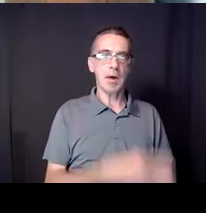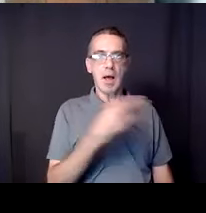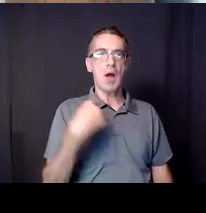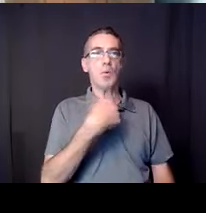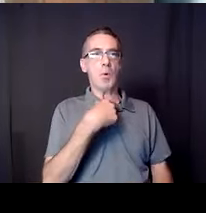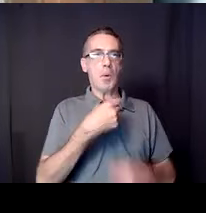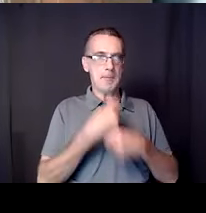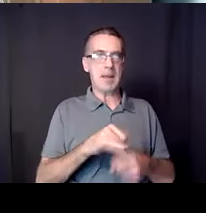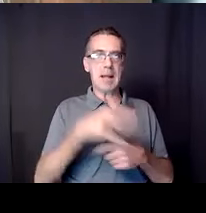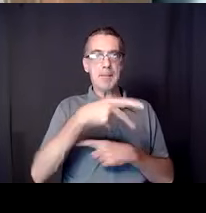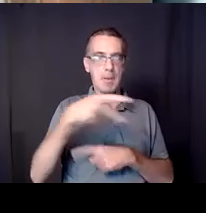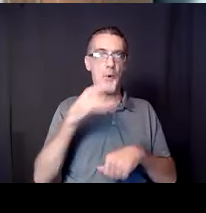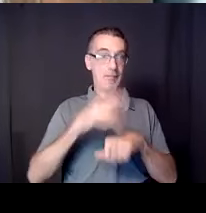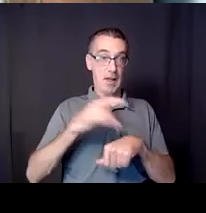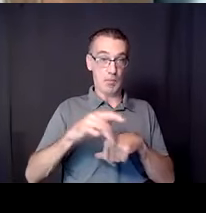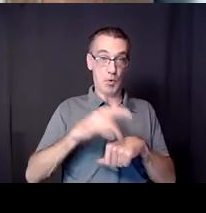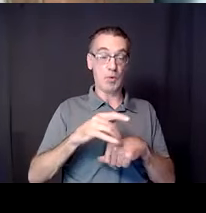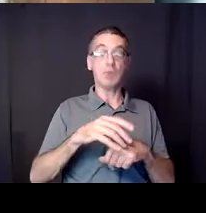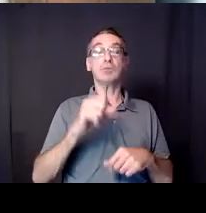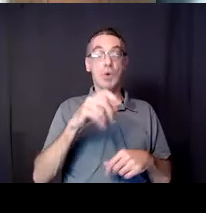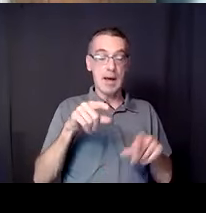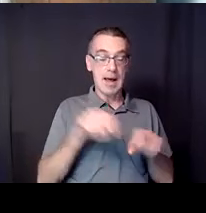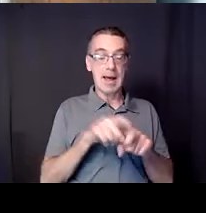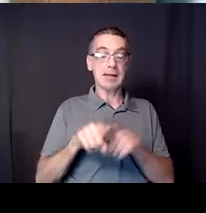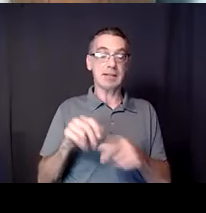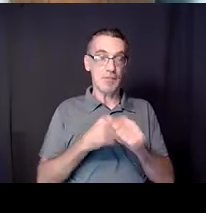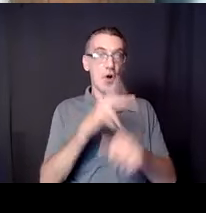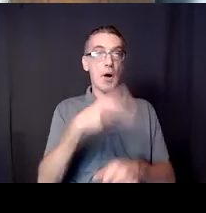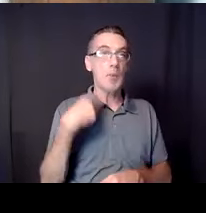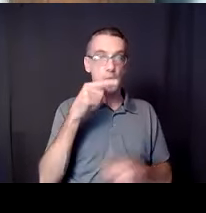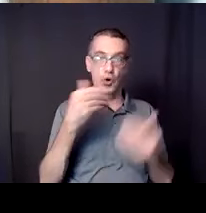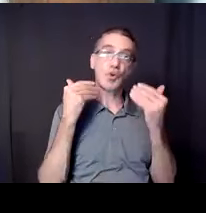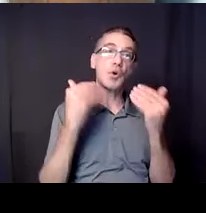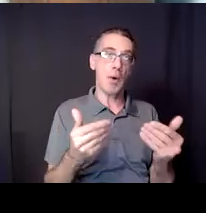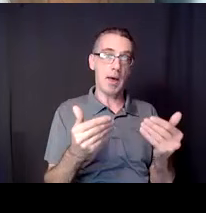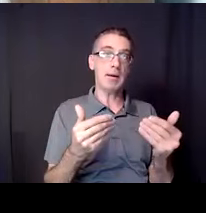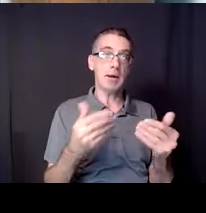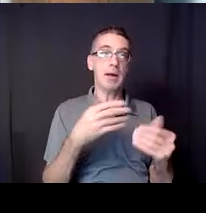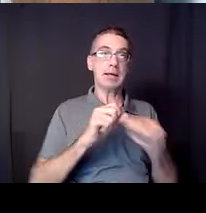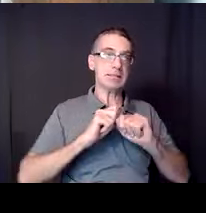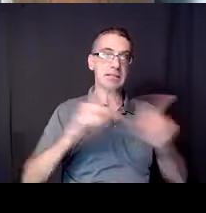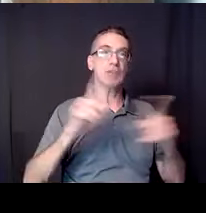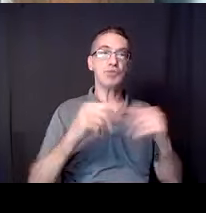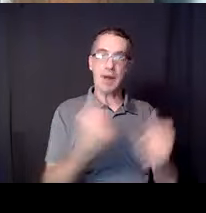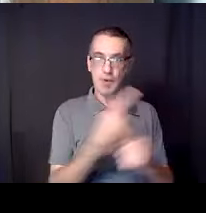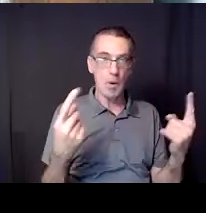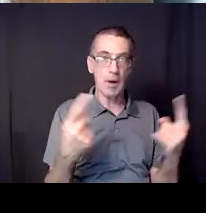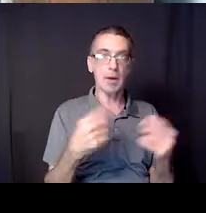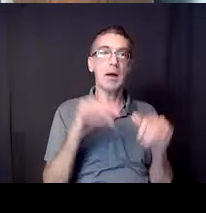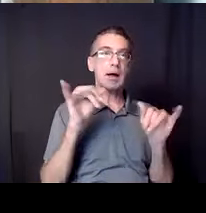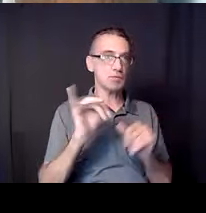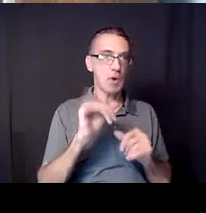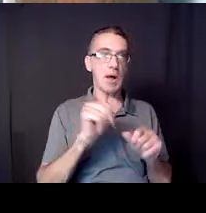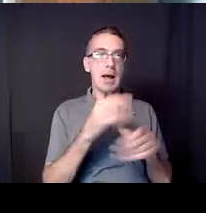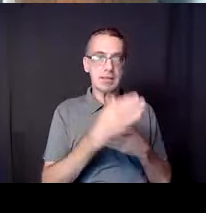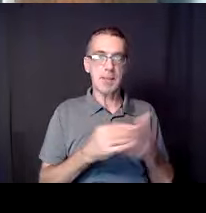you. And we will make the PowerPoint available. So as a follow-up, we will go ahead and send that to everyone, as well